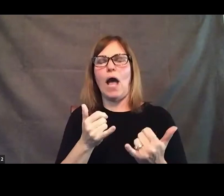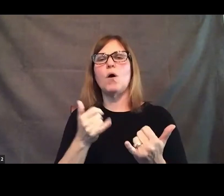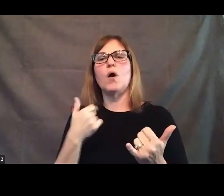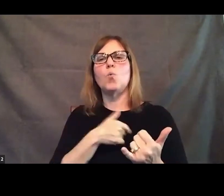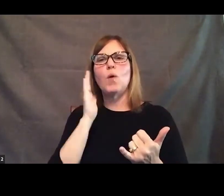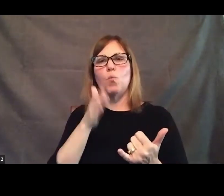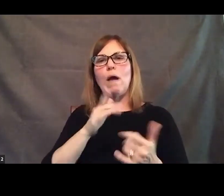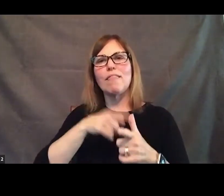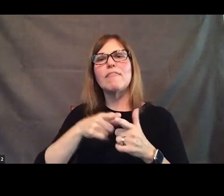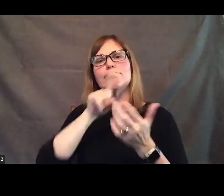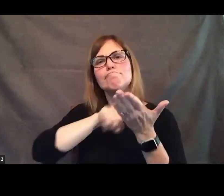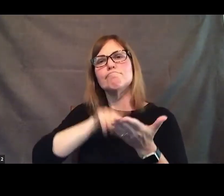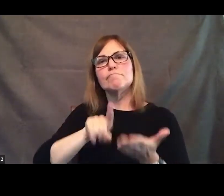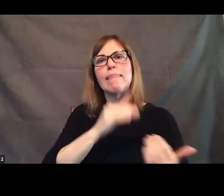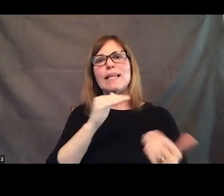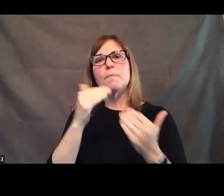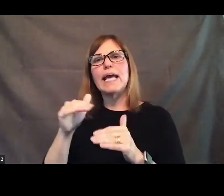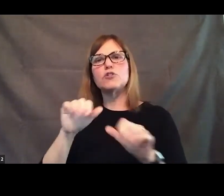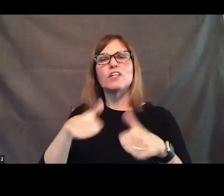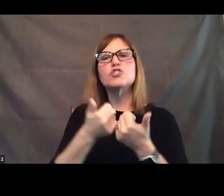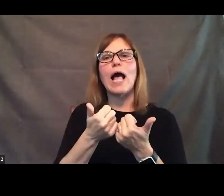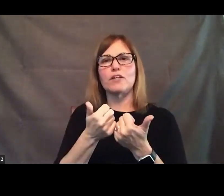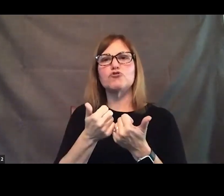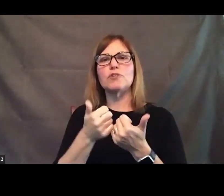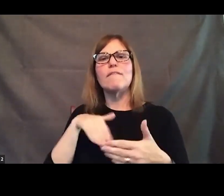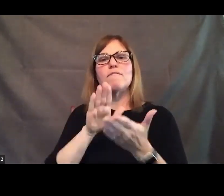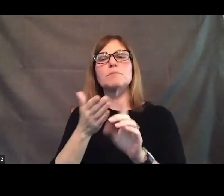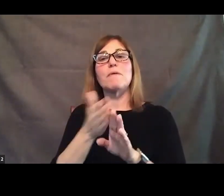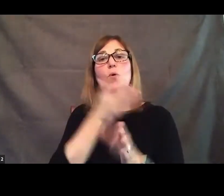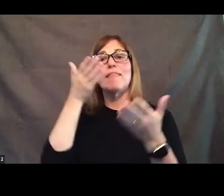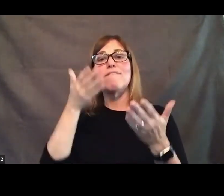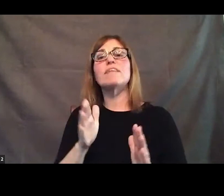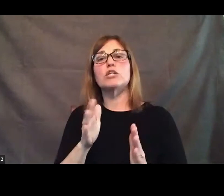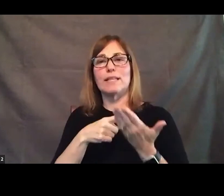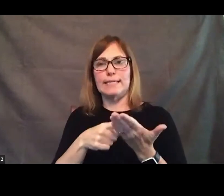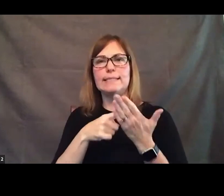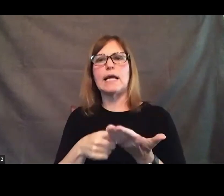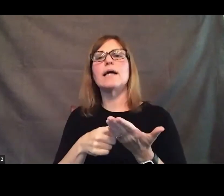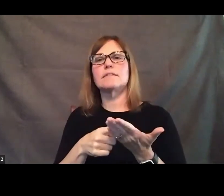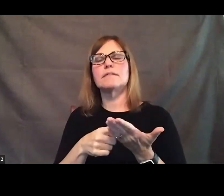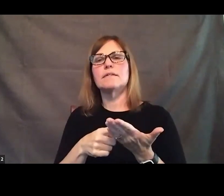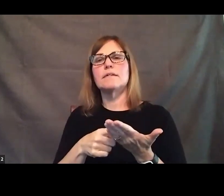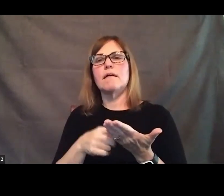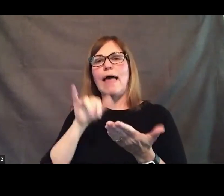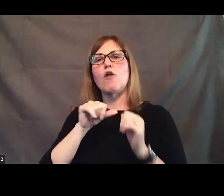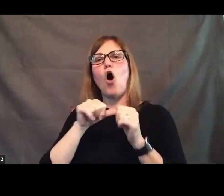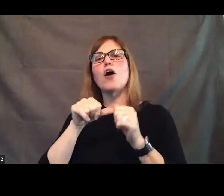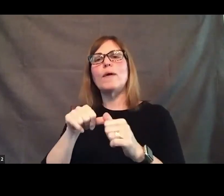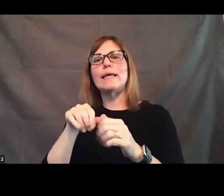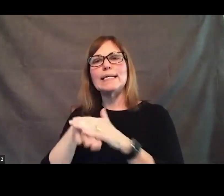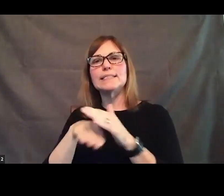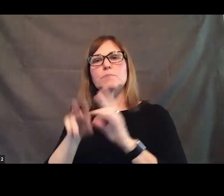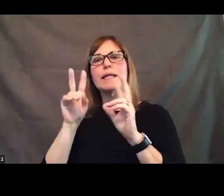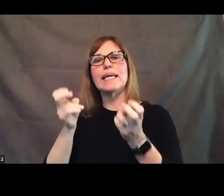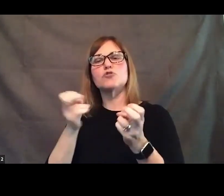the limitations and challenges they face before finishing with a discussion on ongoing accessibility issues in